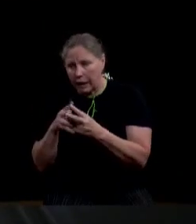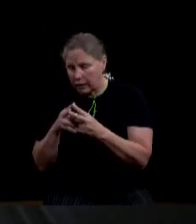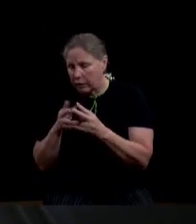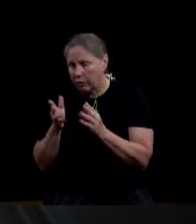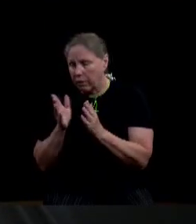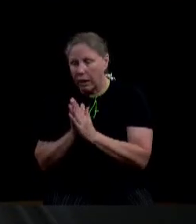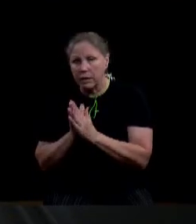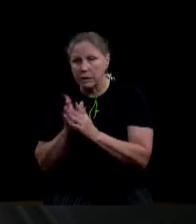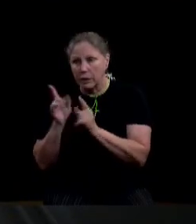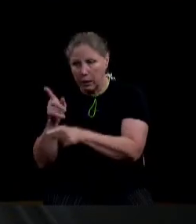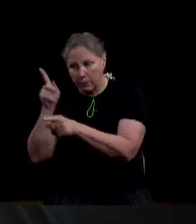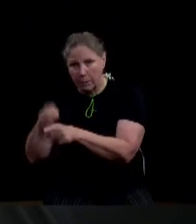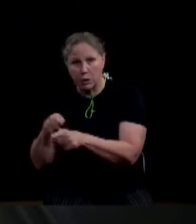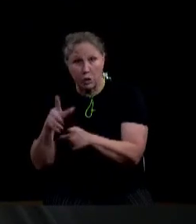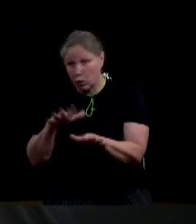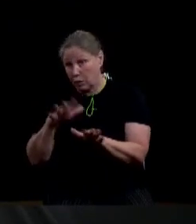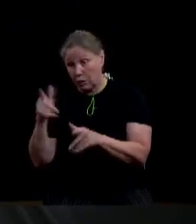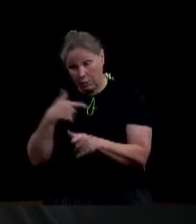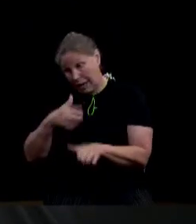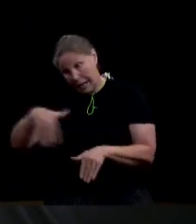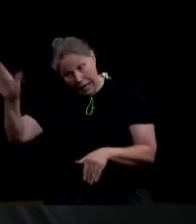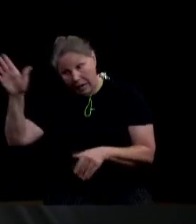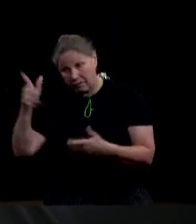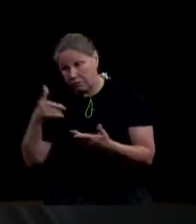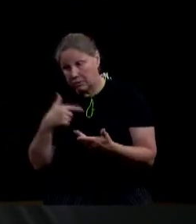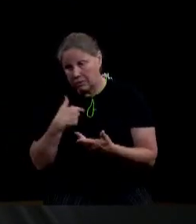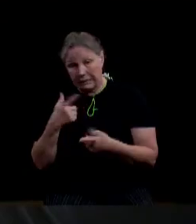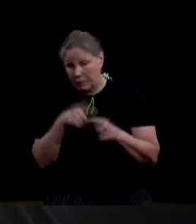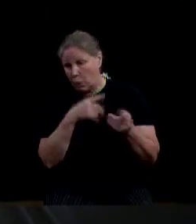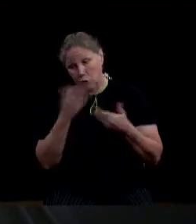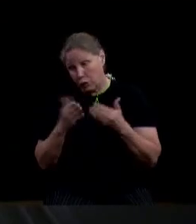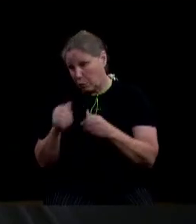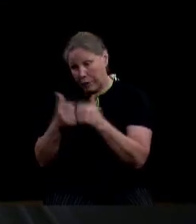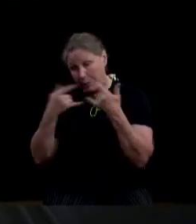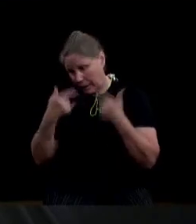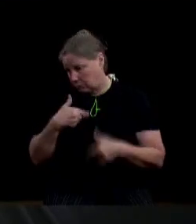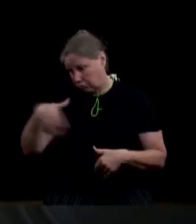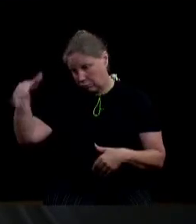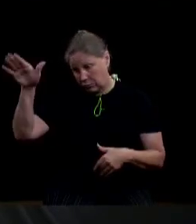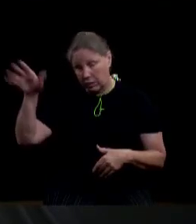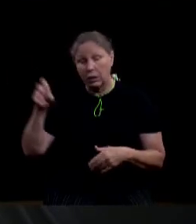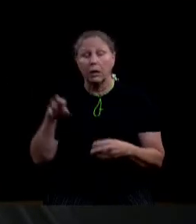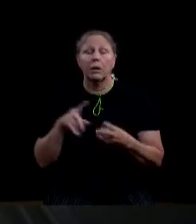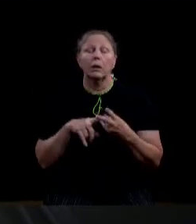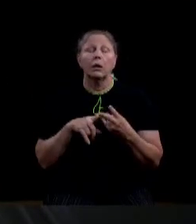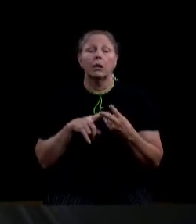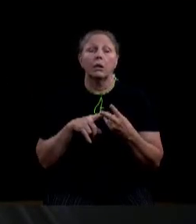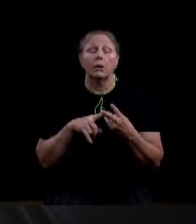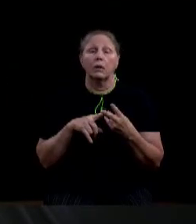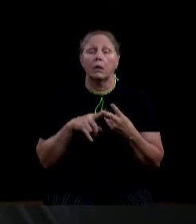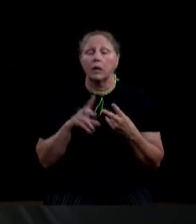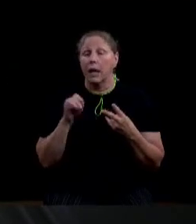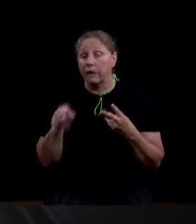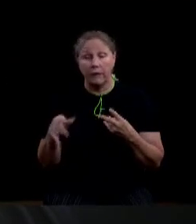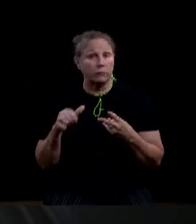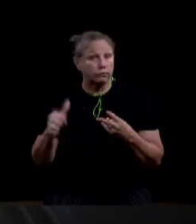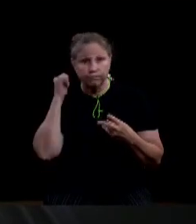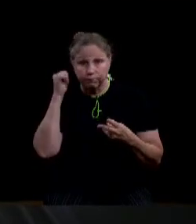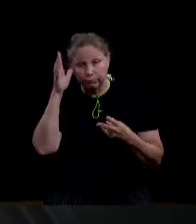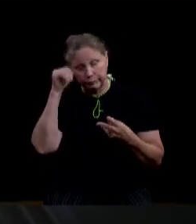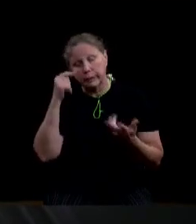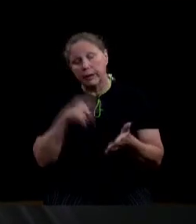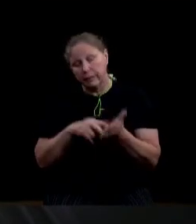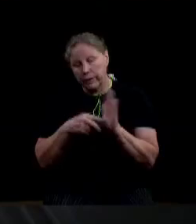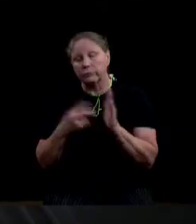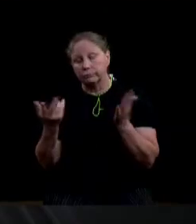of the business owner or manager. And if they don't leave, then enforcement action can be taken. We'll